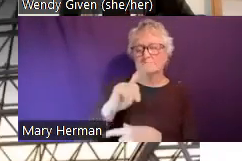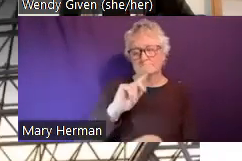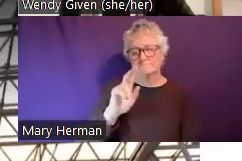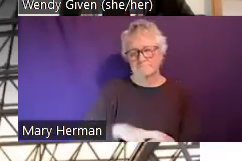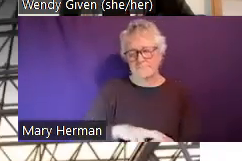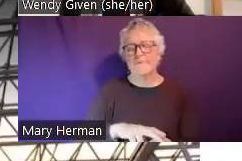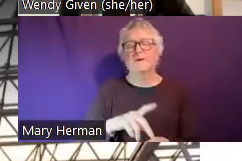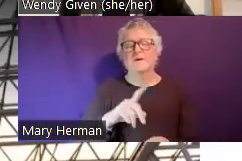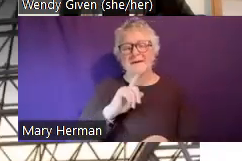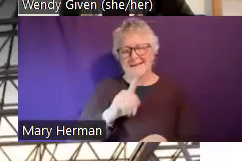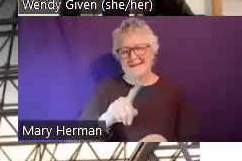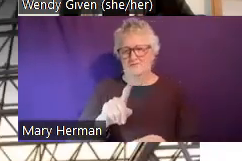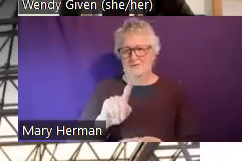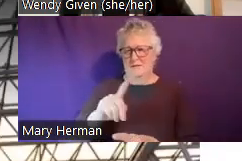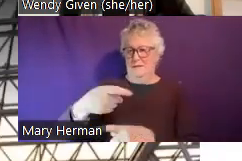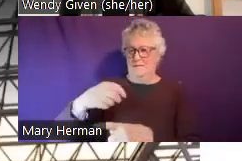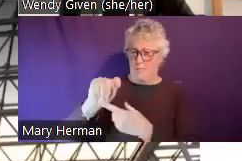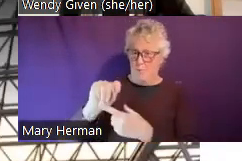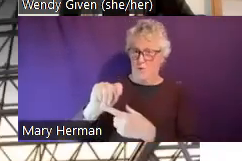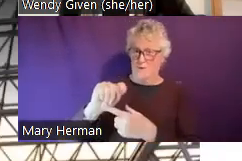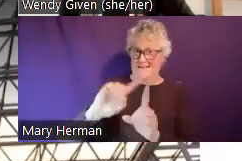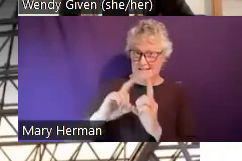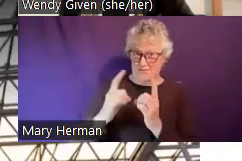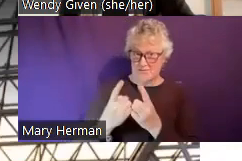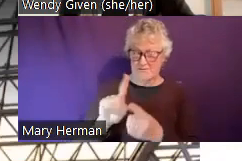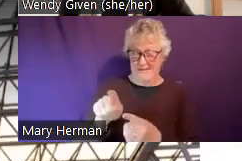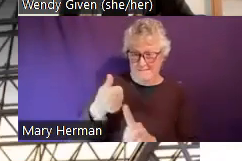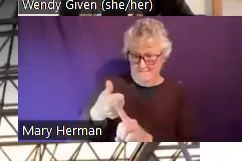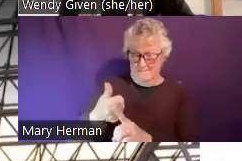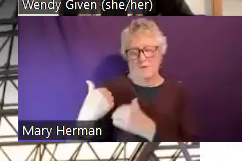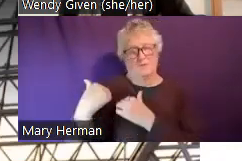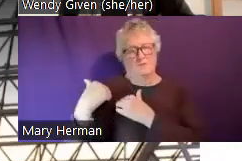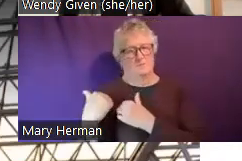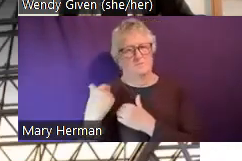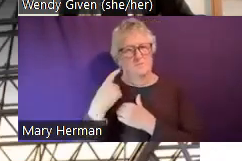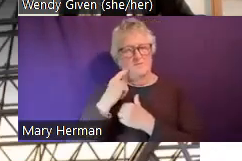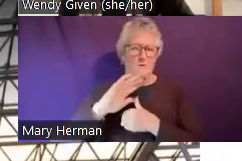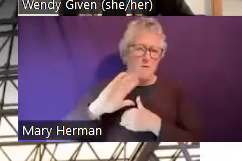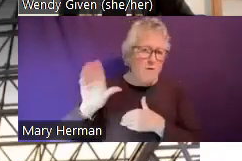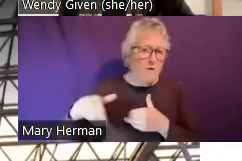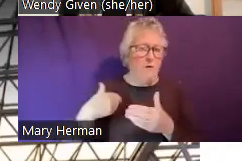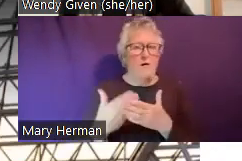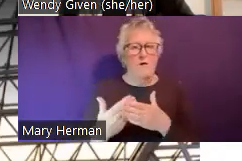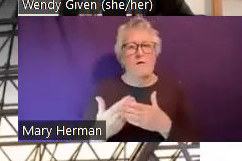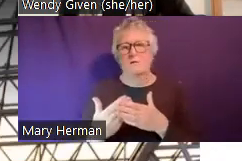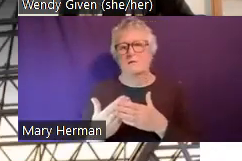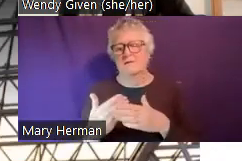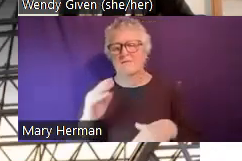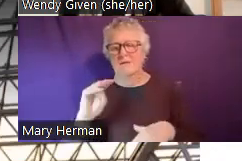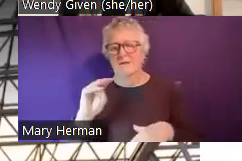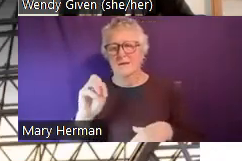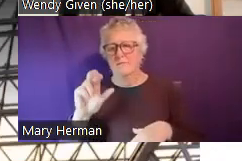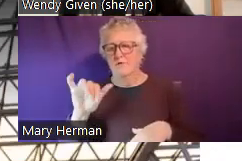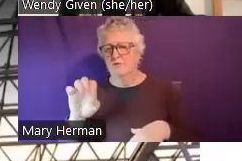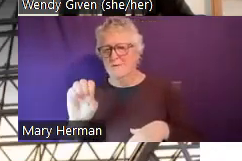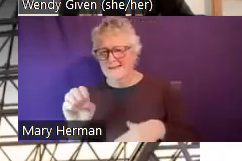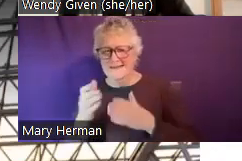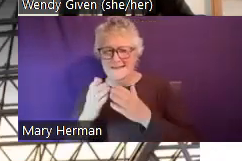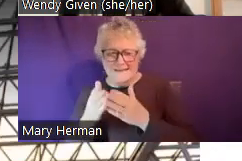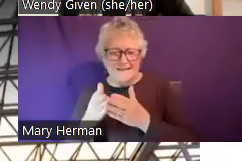the really port district that's responsible for all of the marine activities and the international airport and